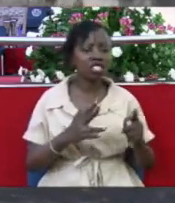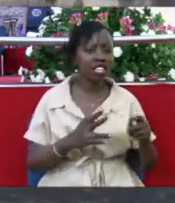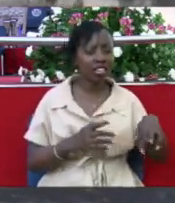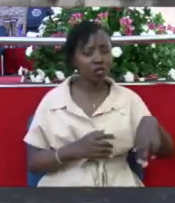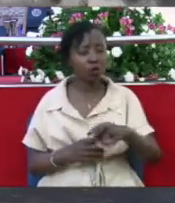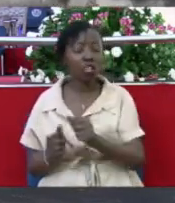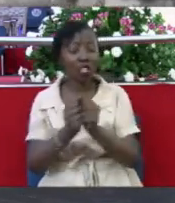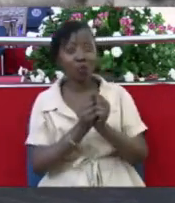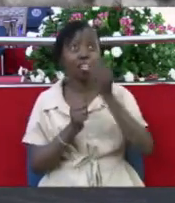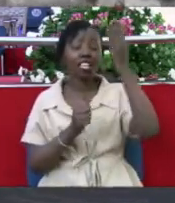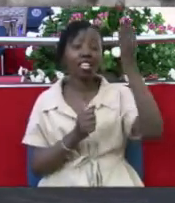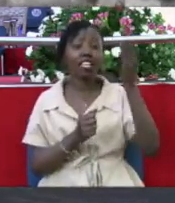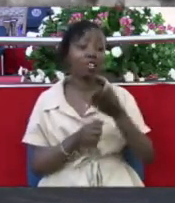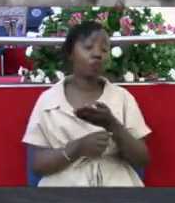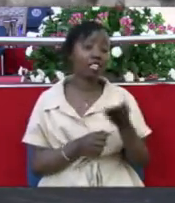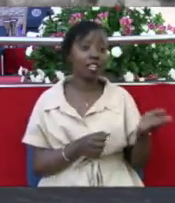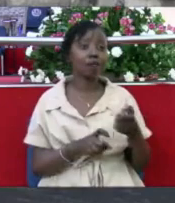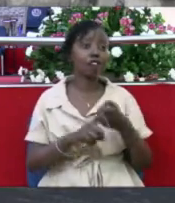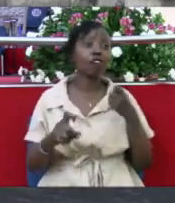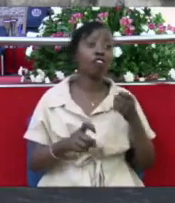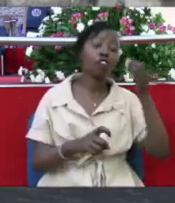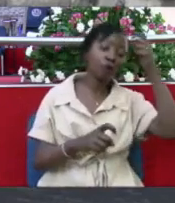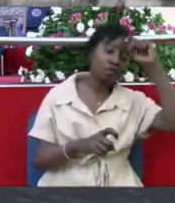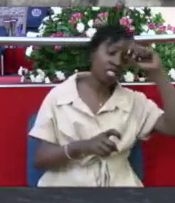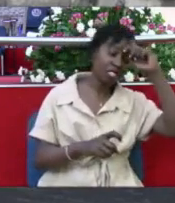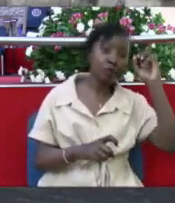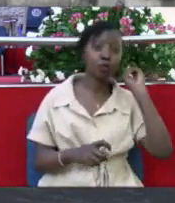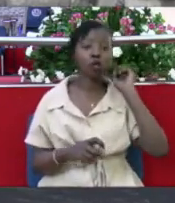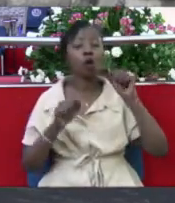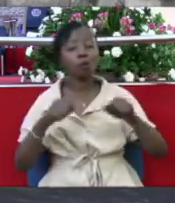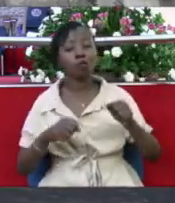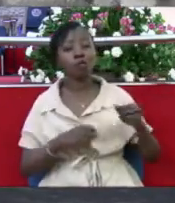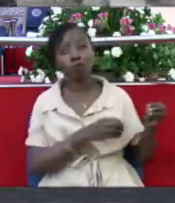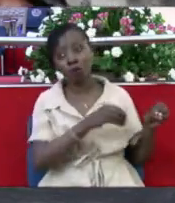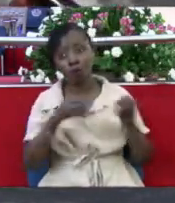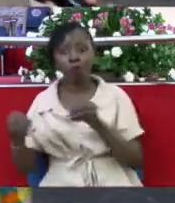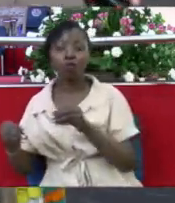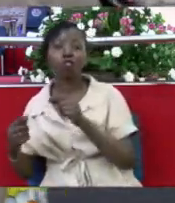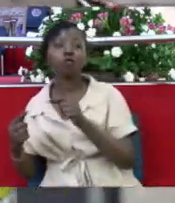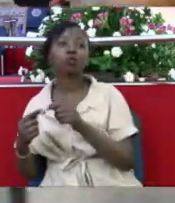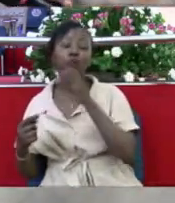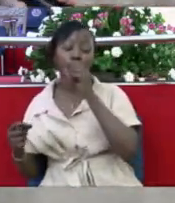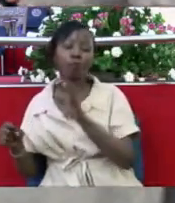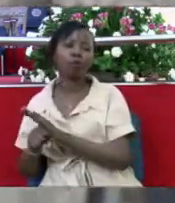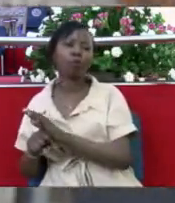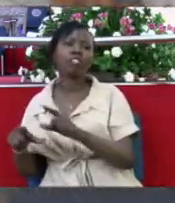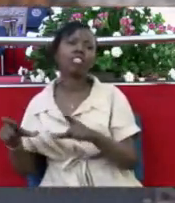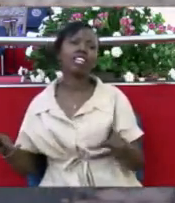safari nasi. Is able to take us where he said he will take us. Sometimes believers we don't